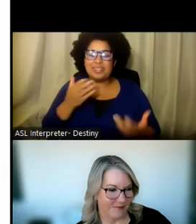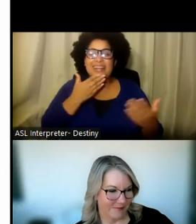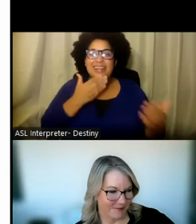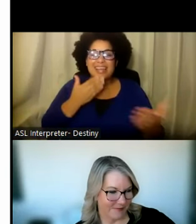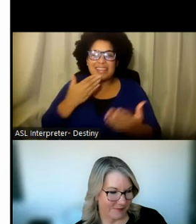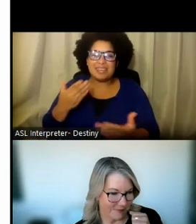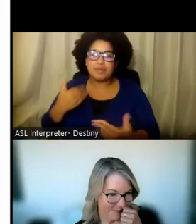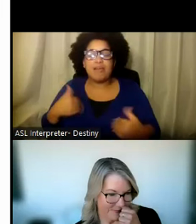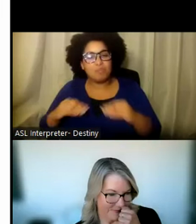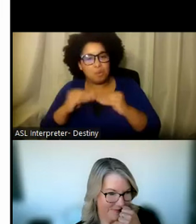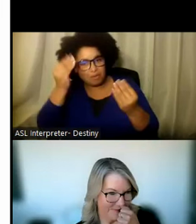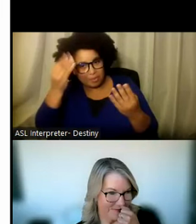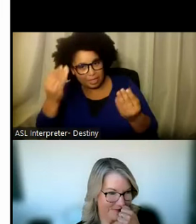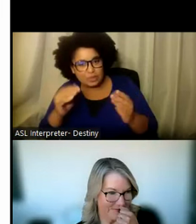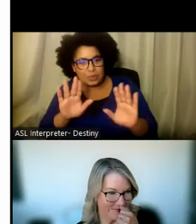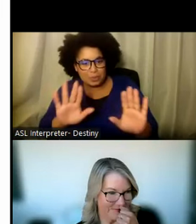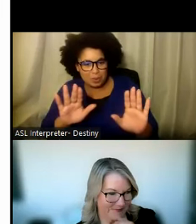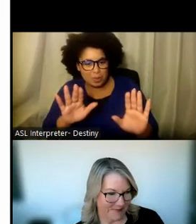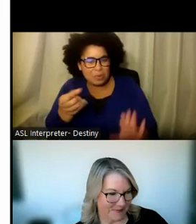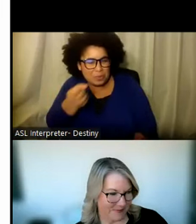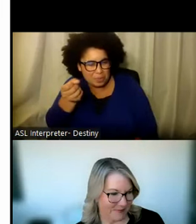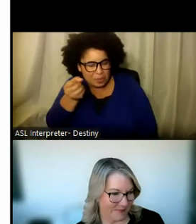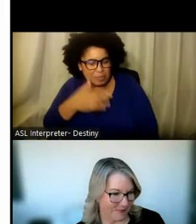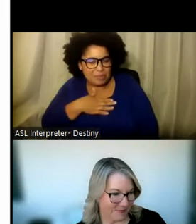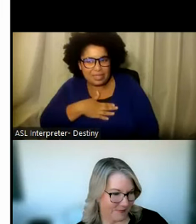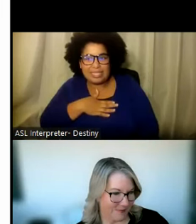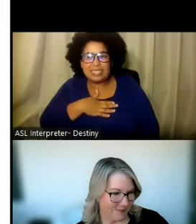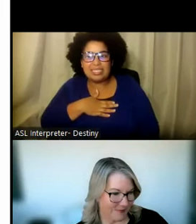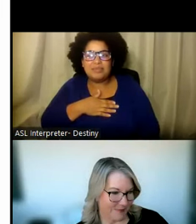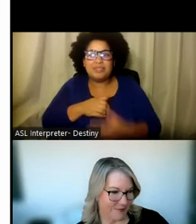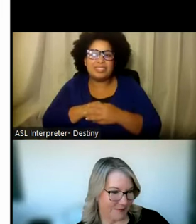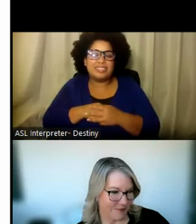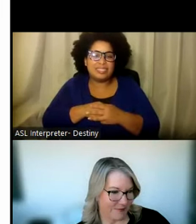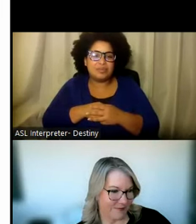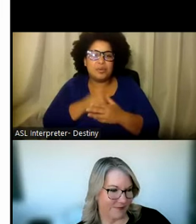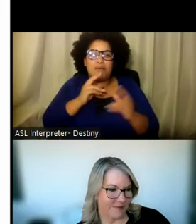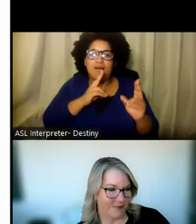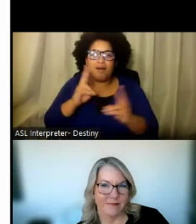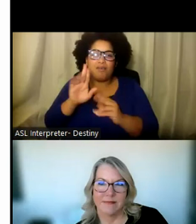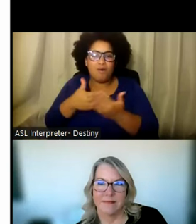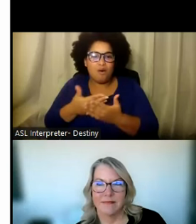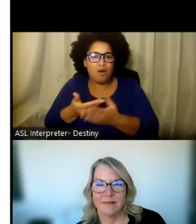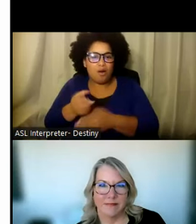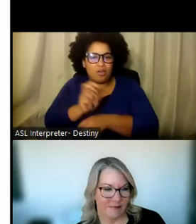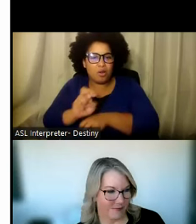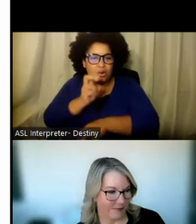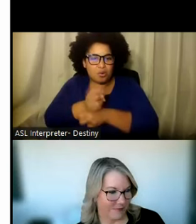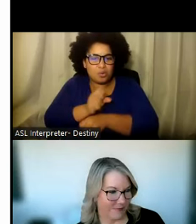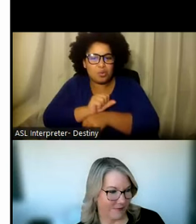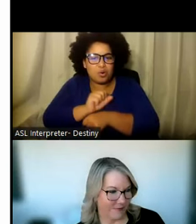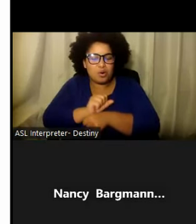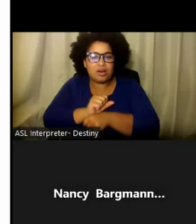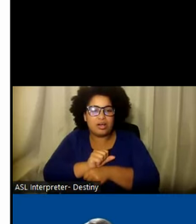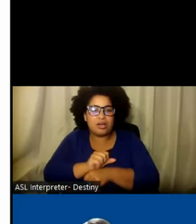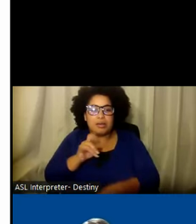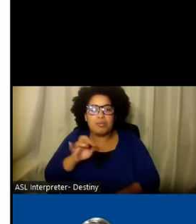have some more information to come, so hold tight, but we would be remiss if we didn't honor all the hard work that goes into what we do. I know Barry